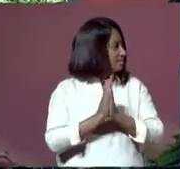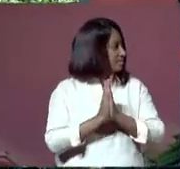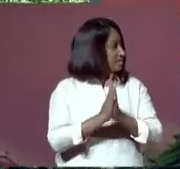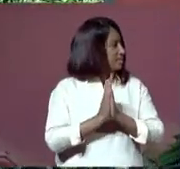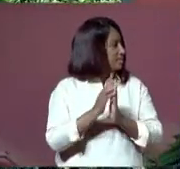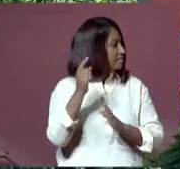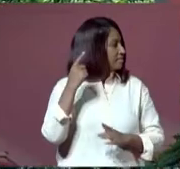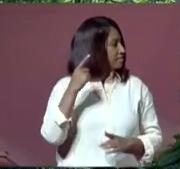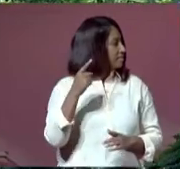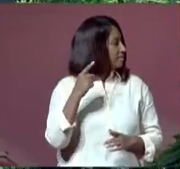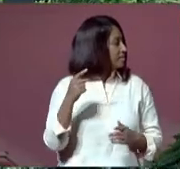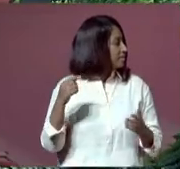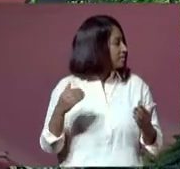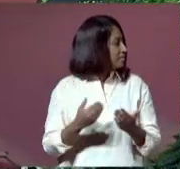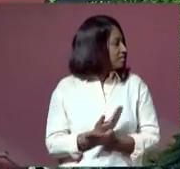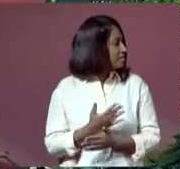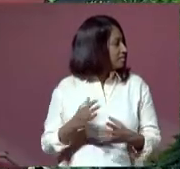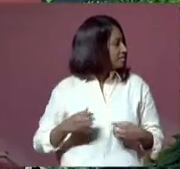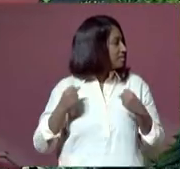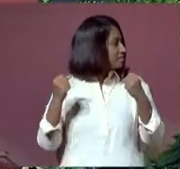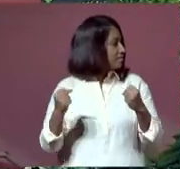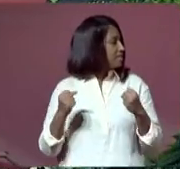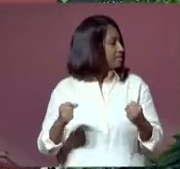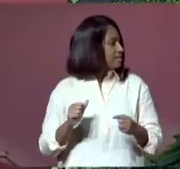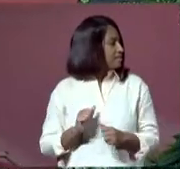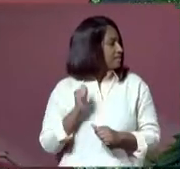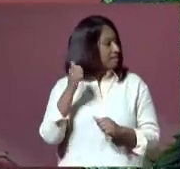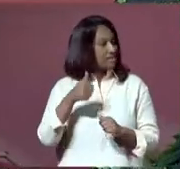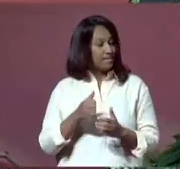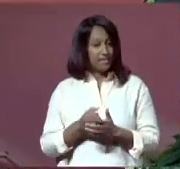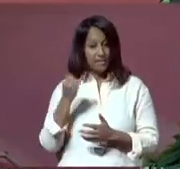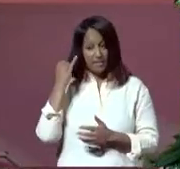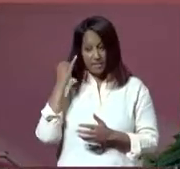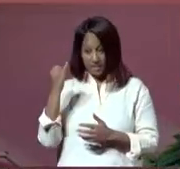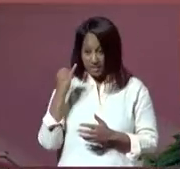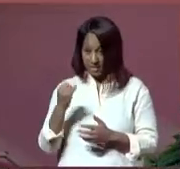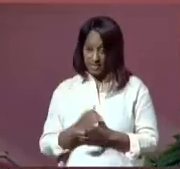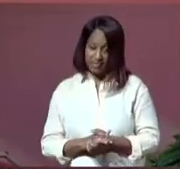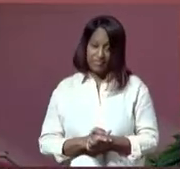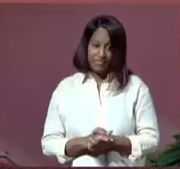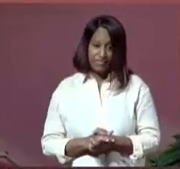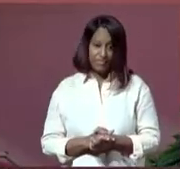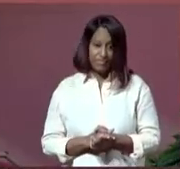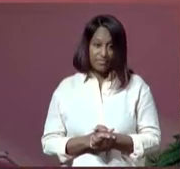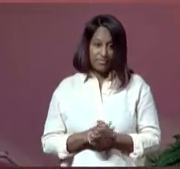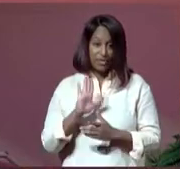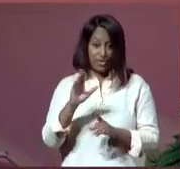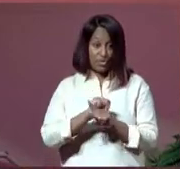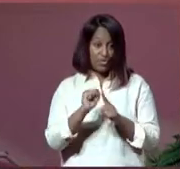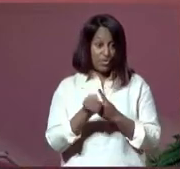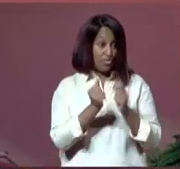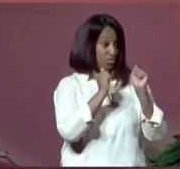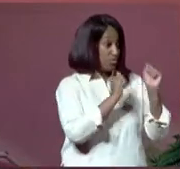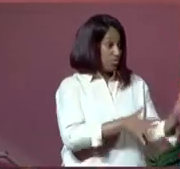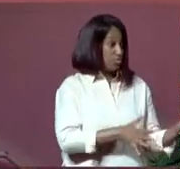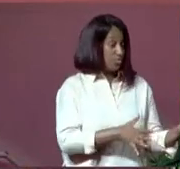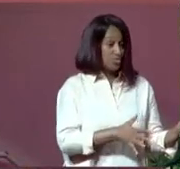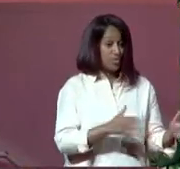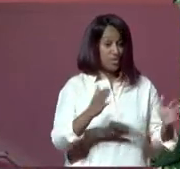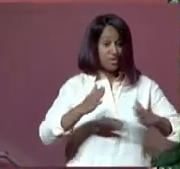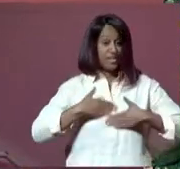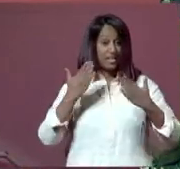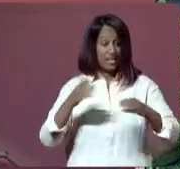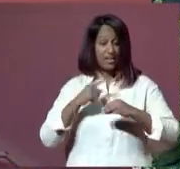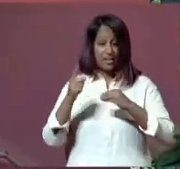strength to preach one more time tomorrow. Hey, if you putting your water pot down, and if you excited about those that have